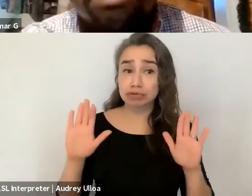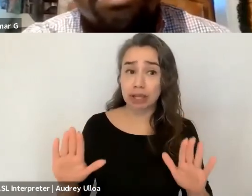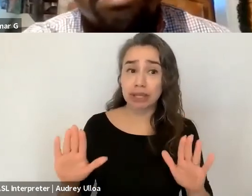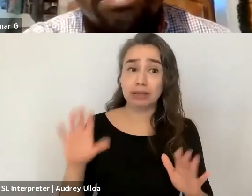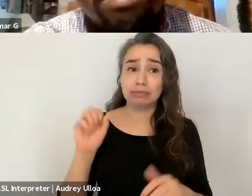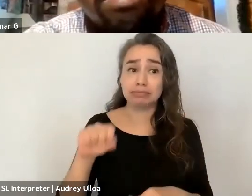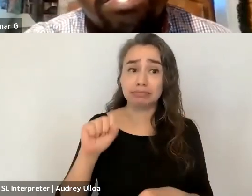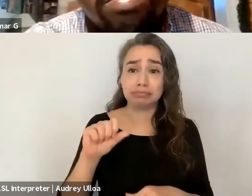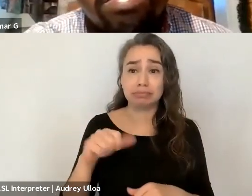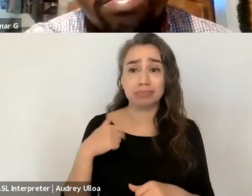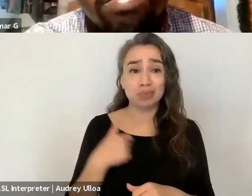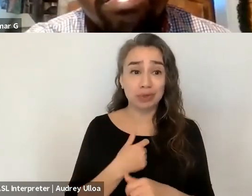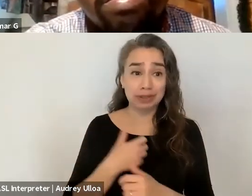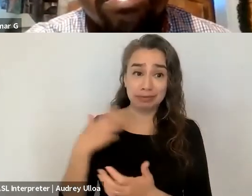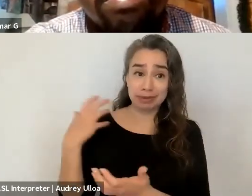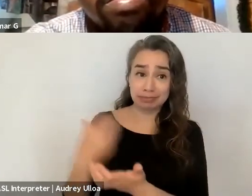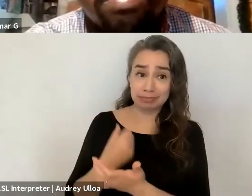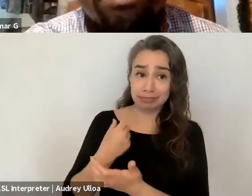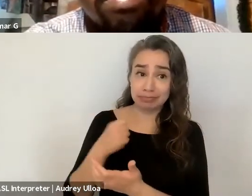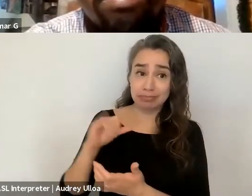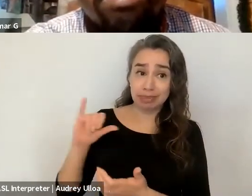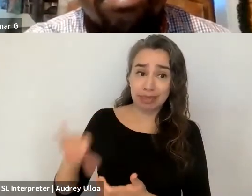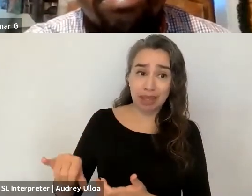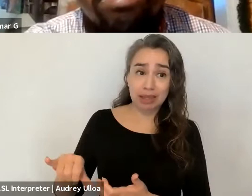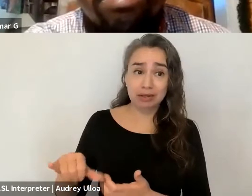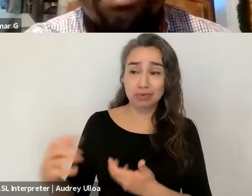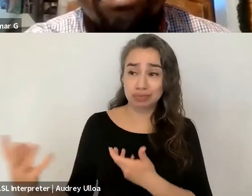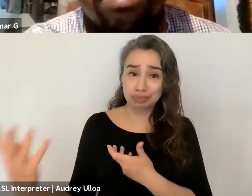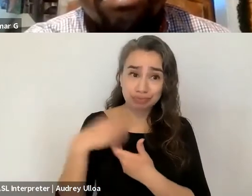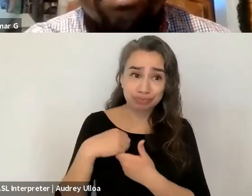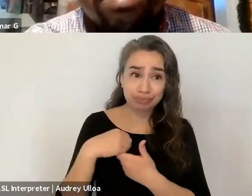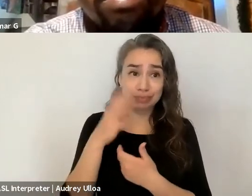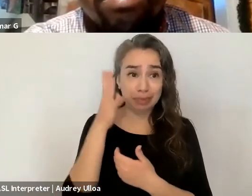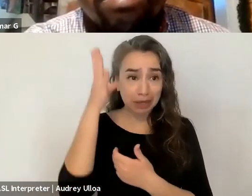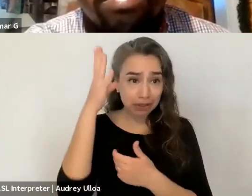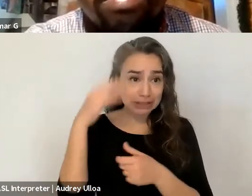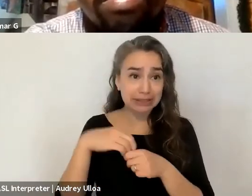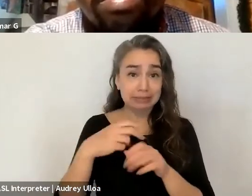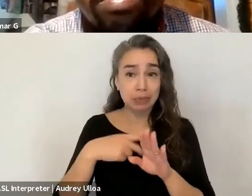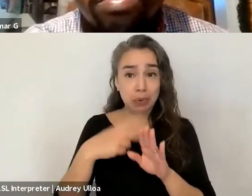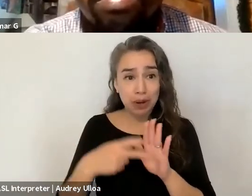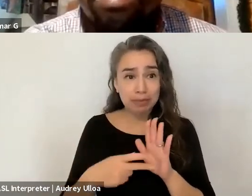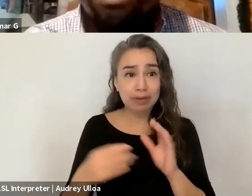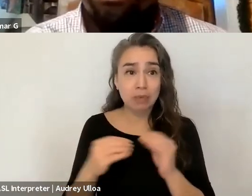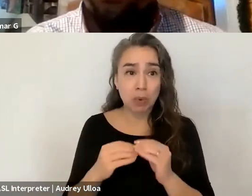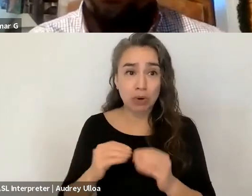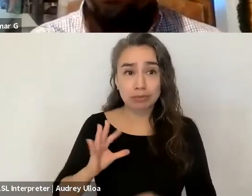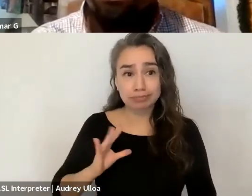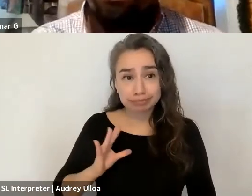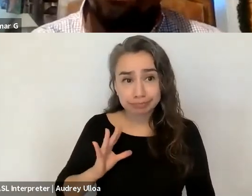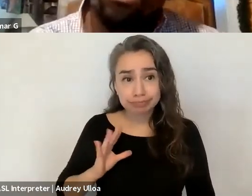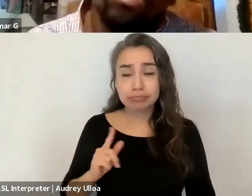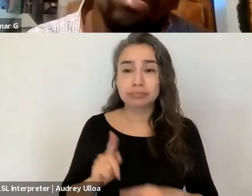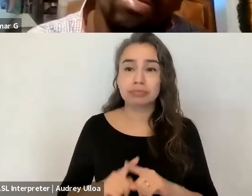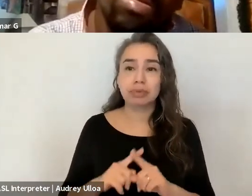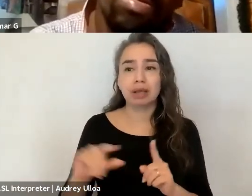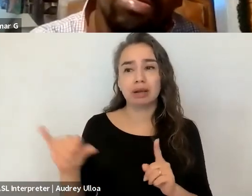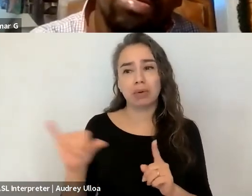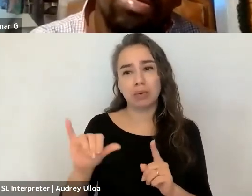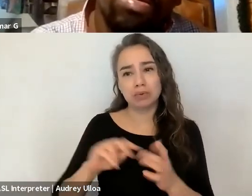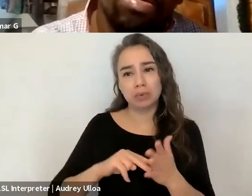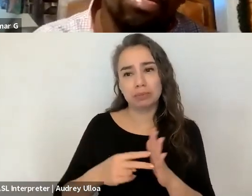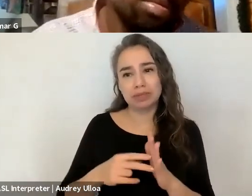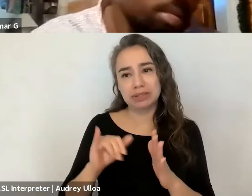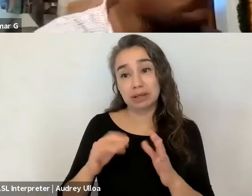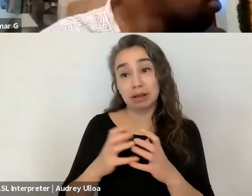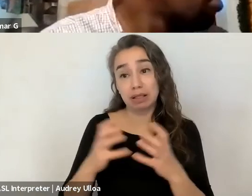that to our advantage in engaging parents in our programming more. But it also means that a lot of